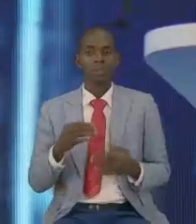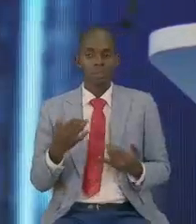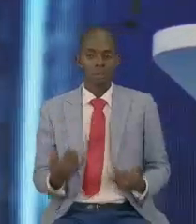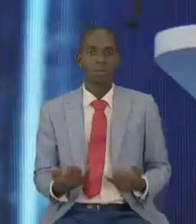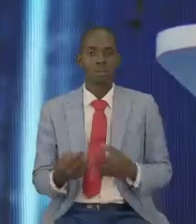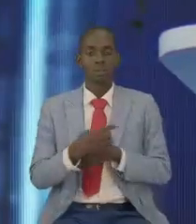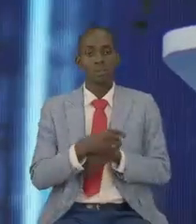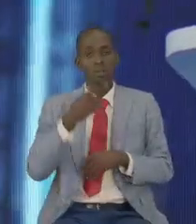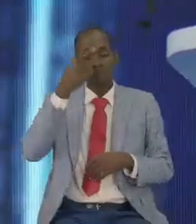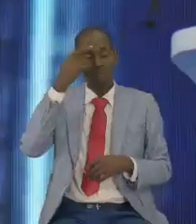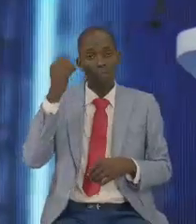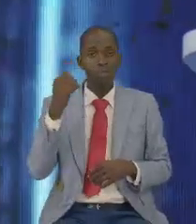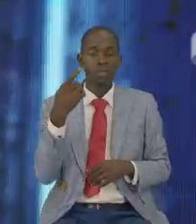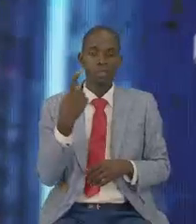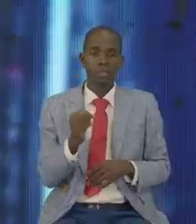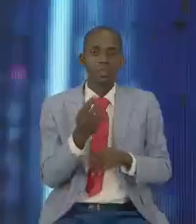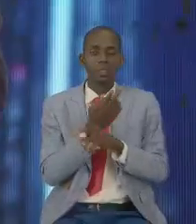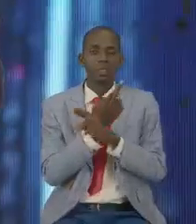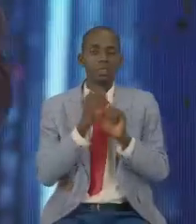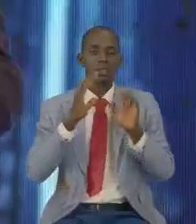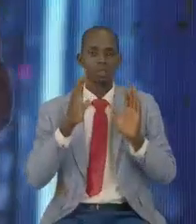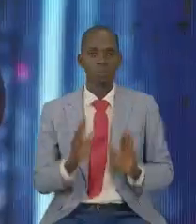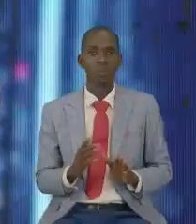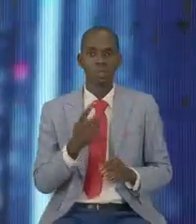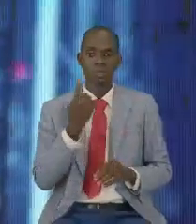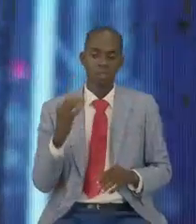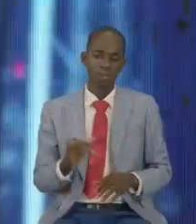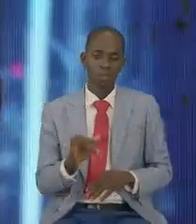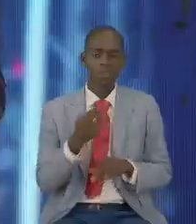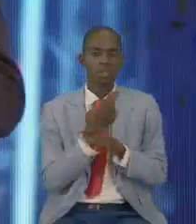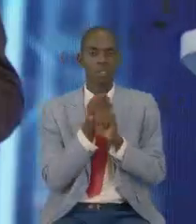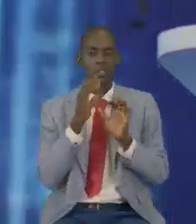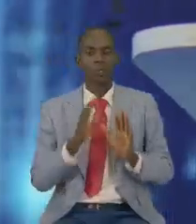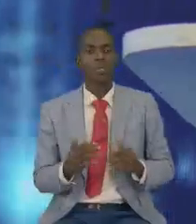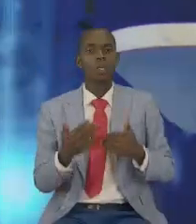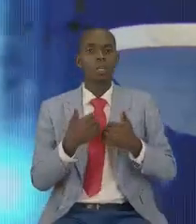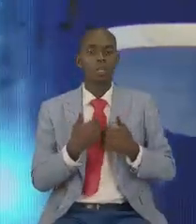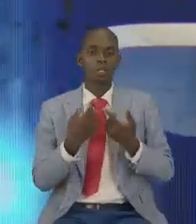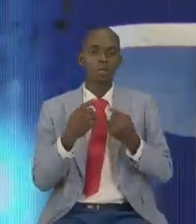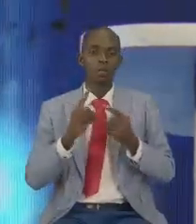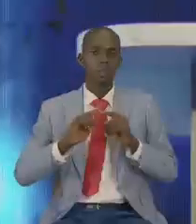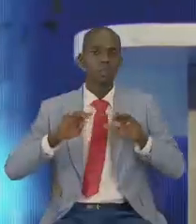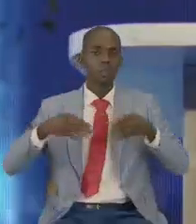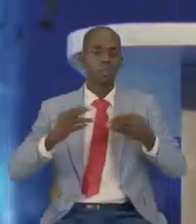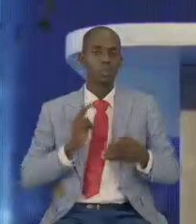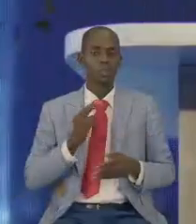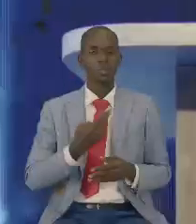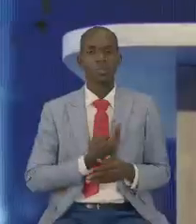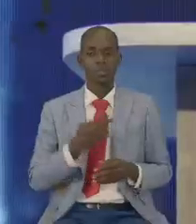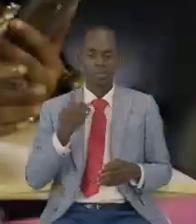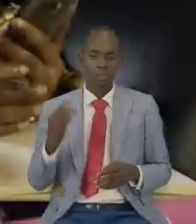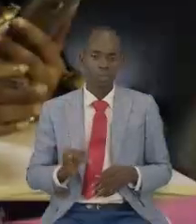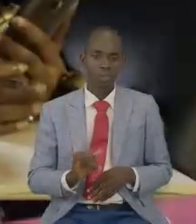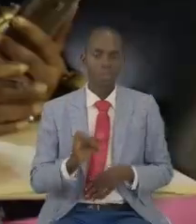the eternal Redeemer, has come to give us eternal redemption, you will